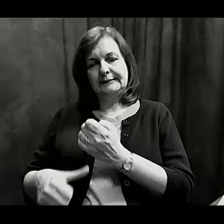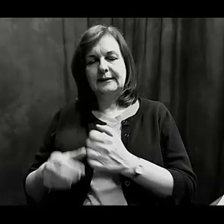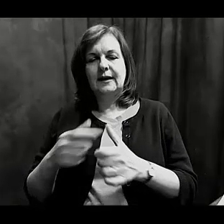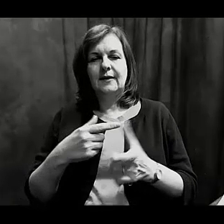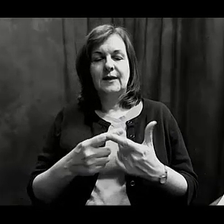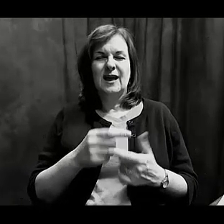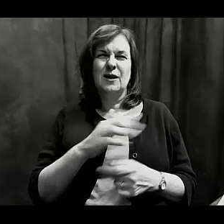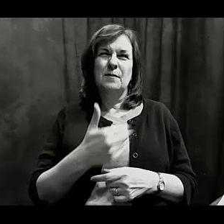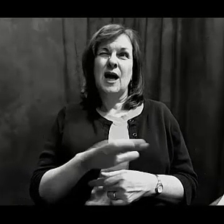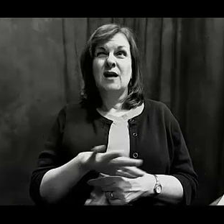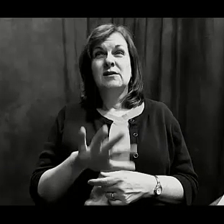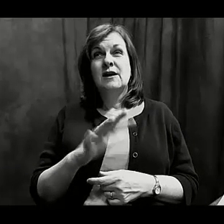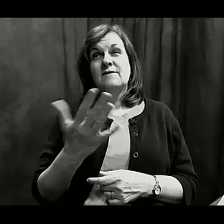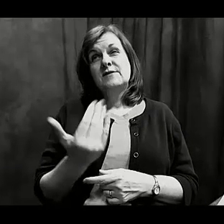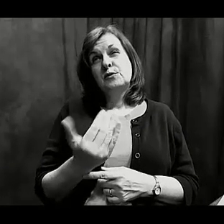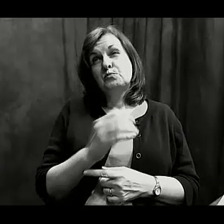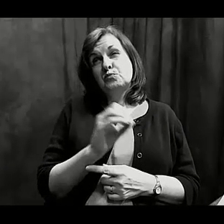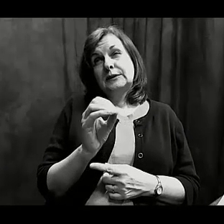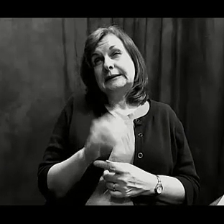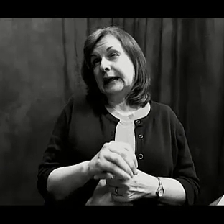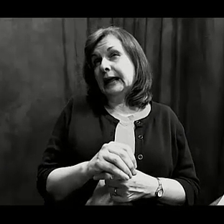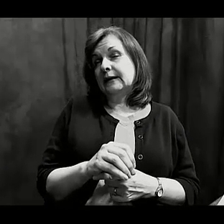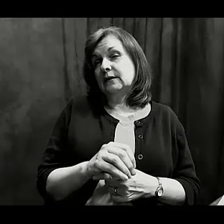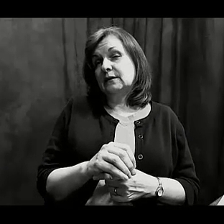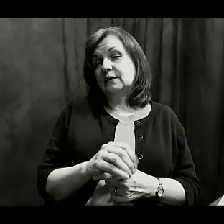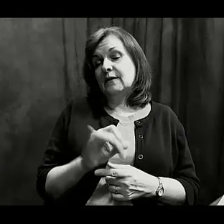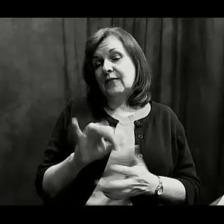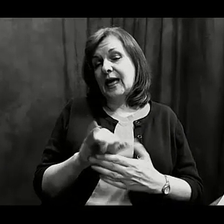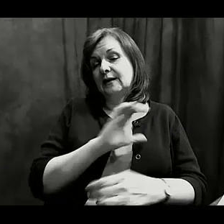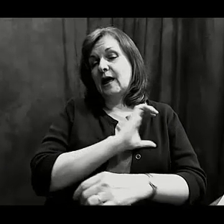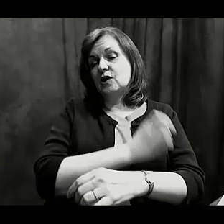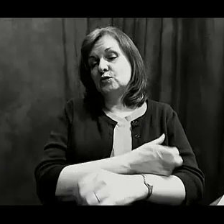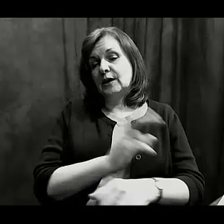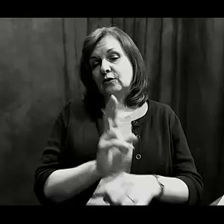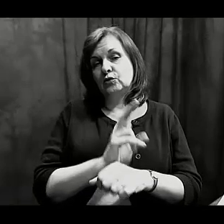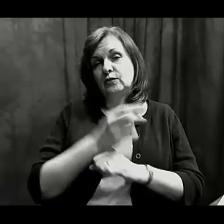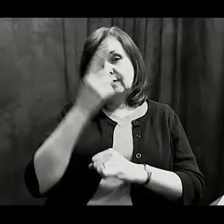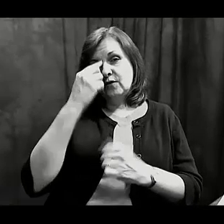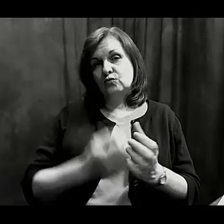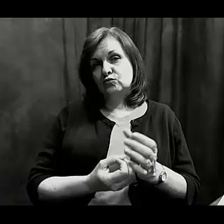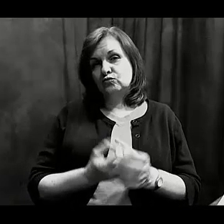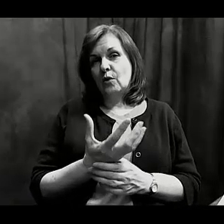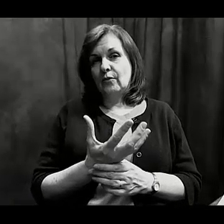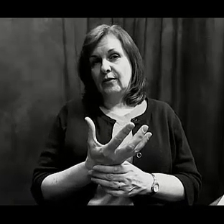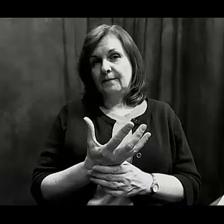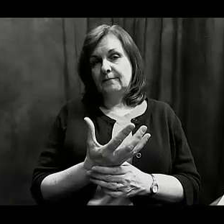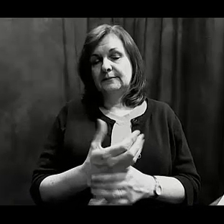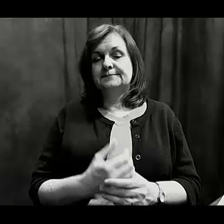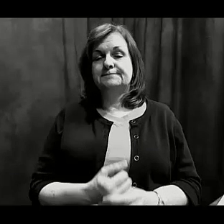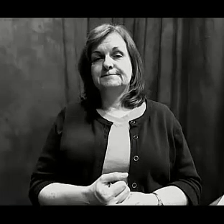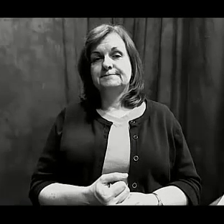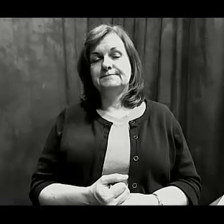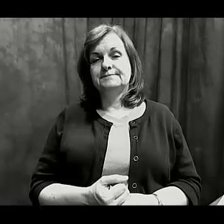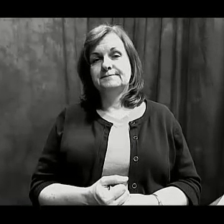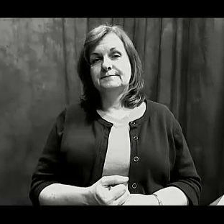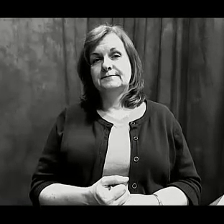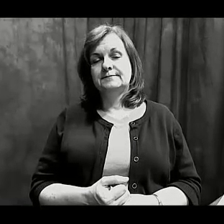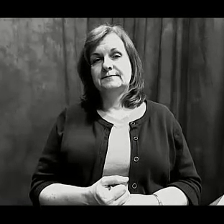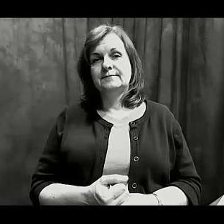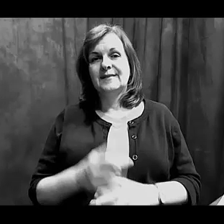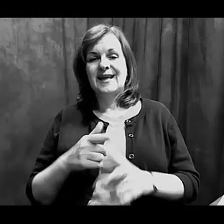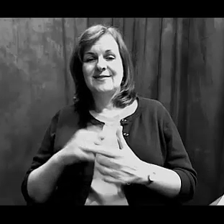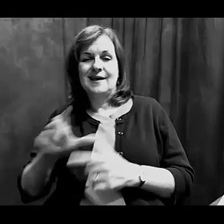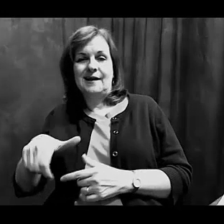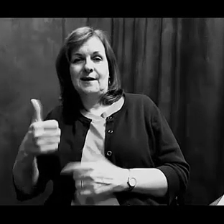loses as waste, and then about 15% of it roughly will go on to growth.